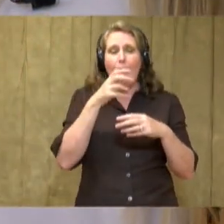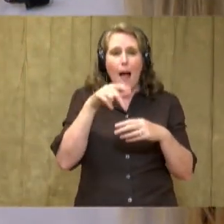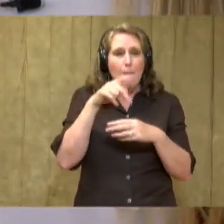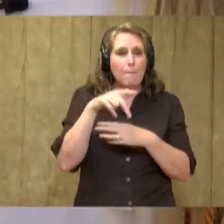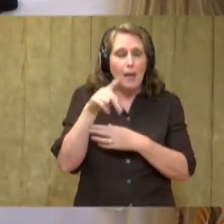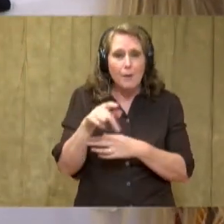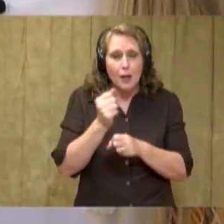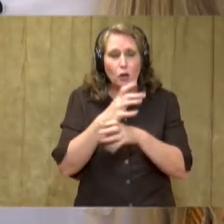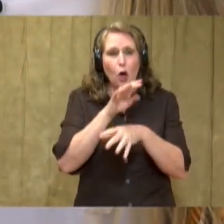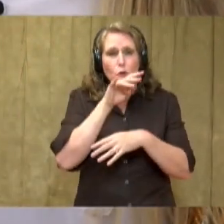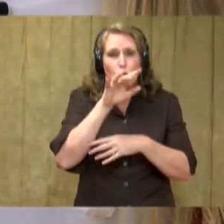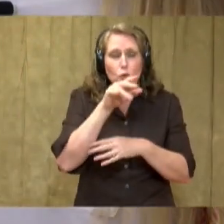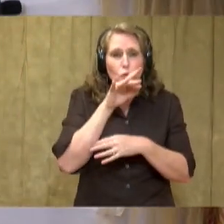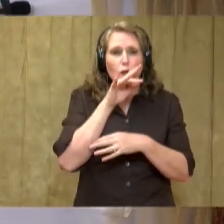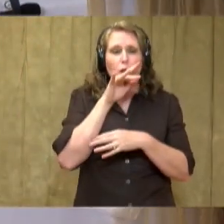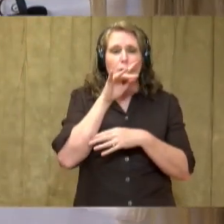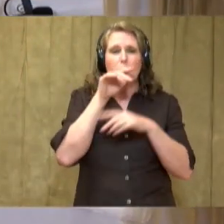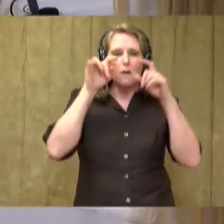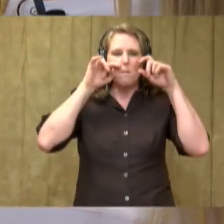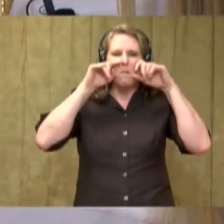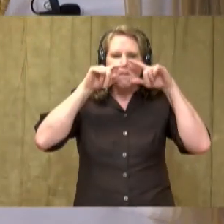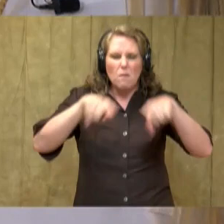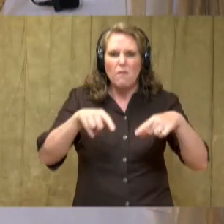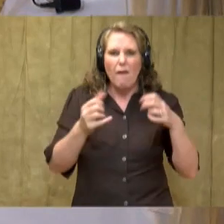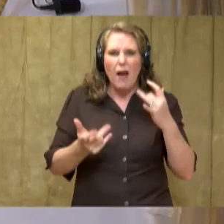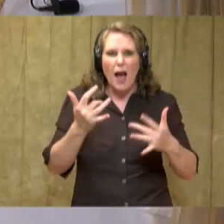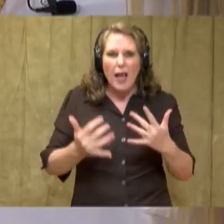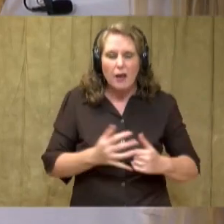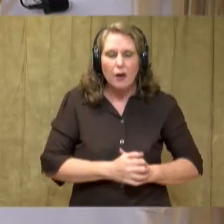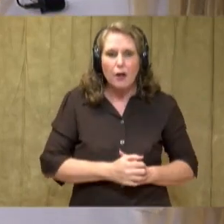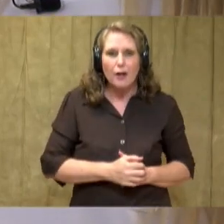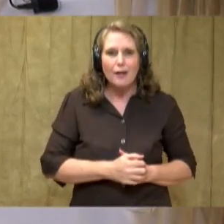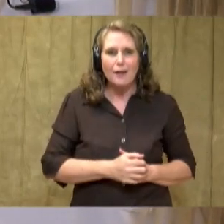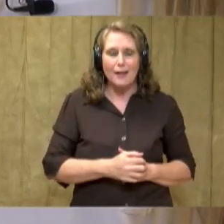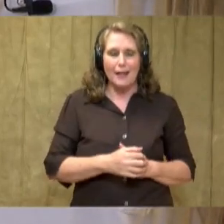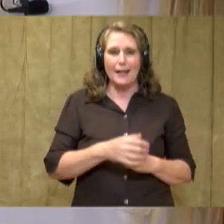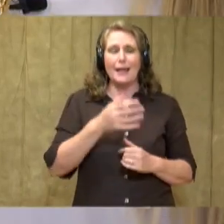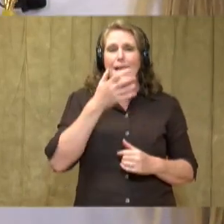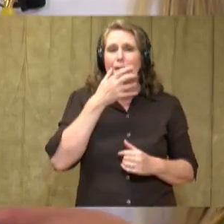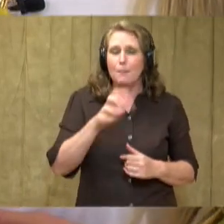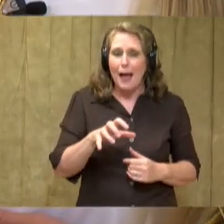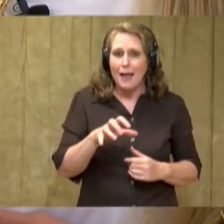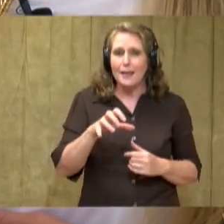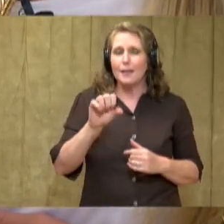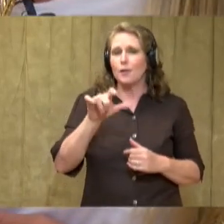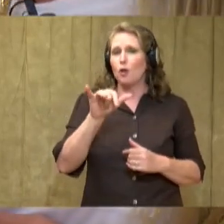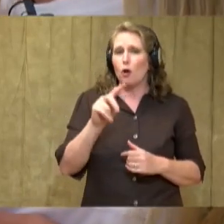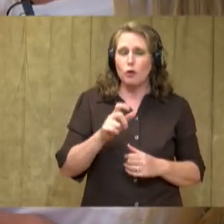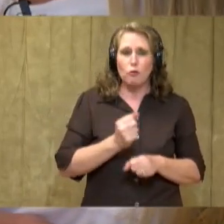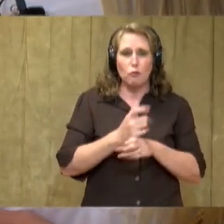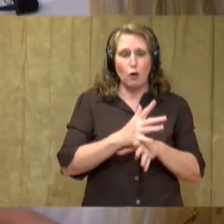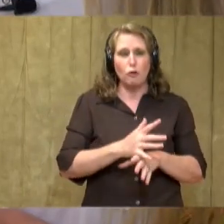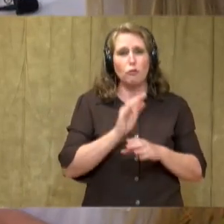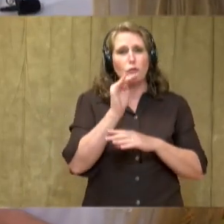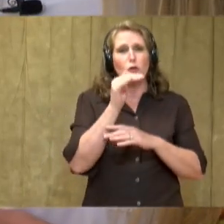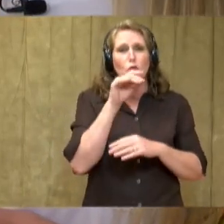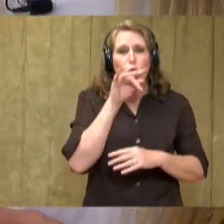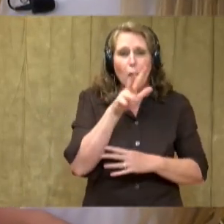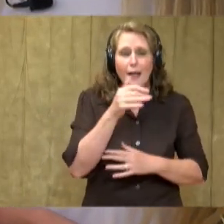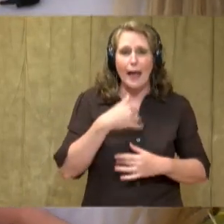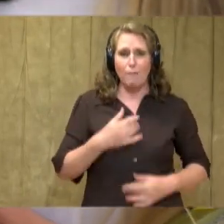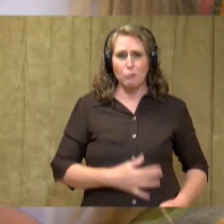pepper makes a dragon snort sparks. Spicy salsa gives dragons the tummy troubles. And